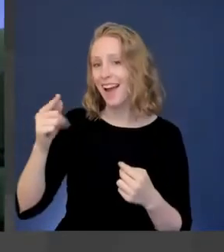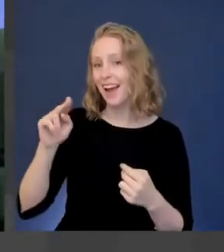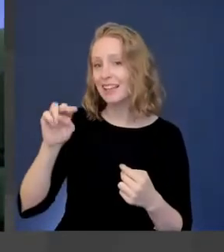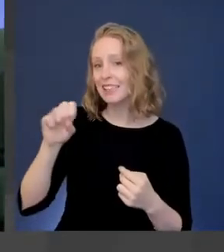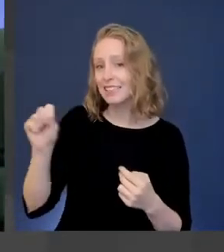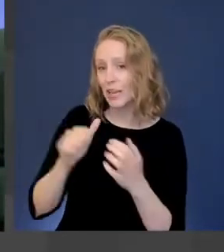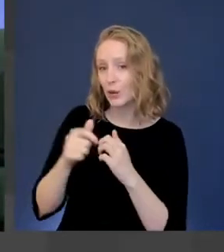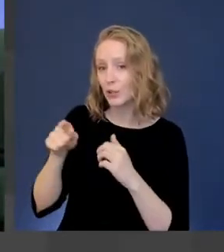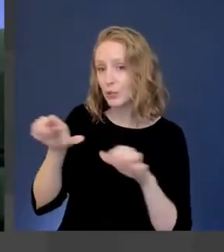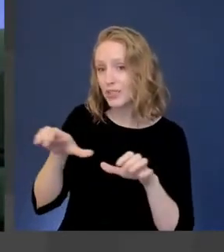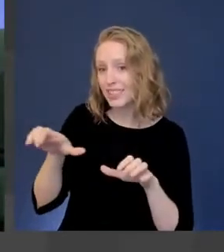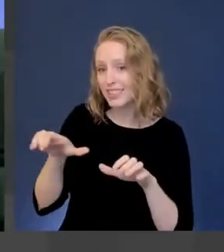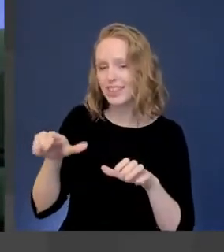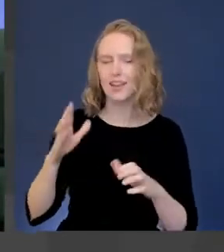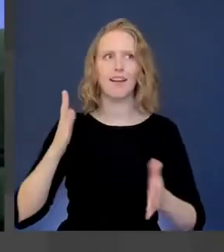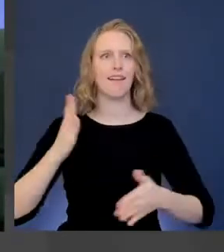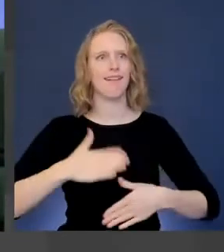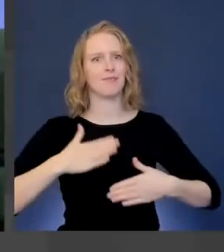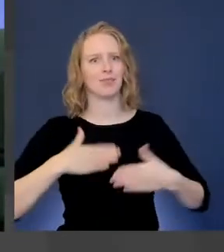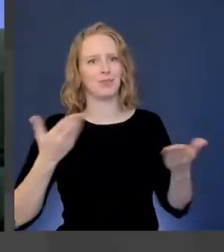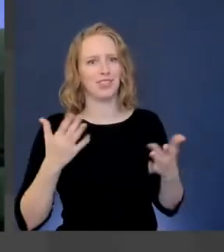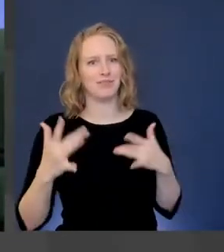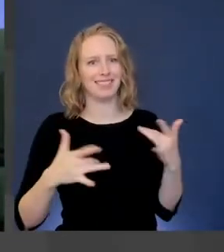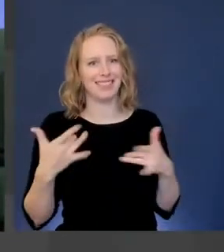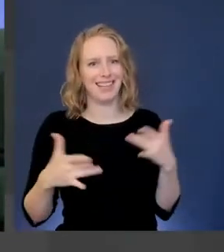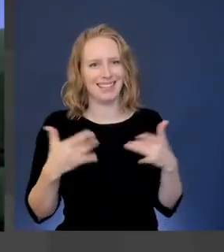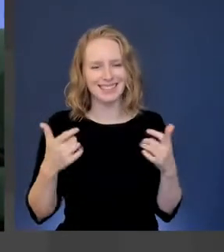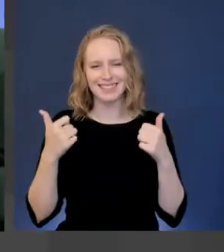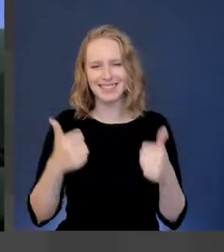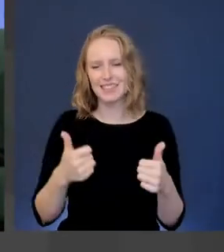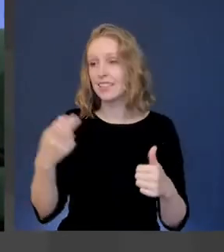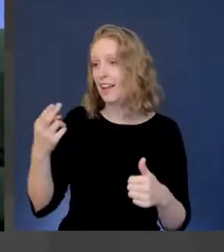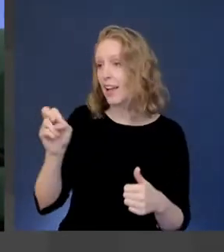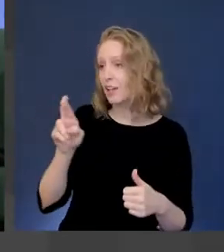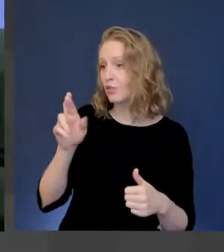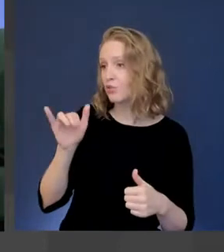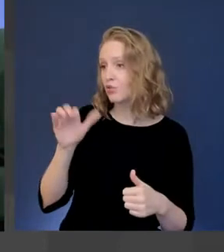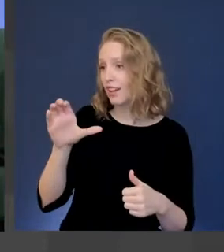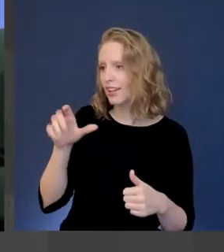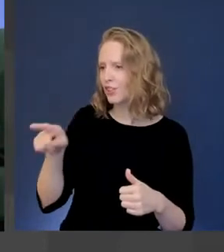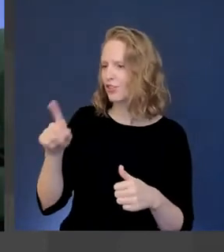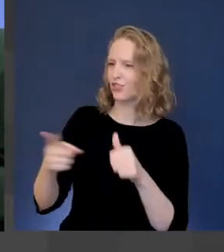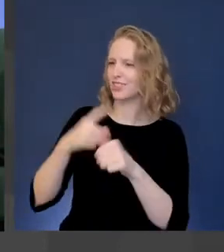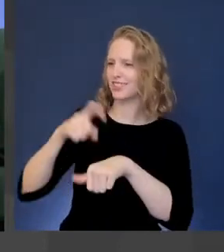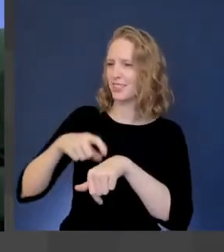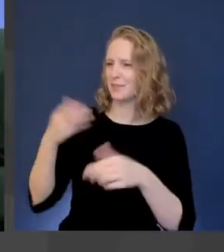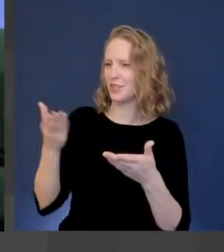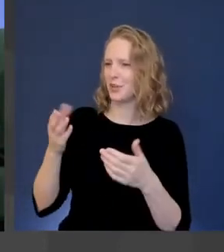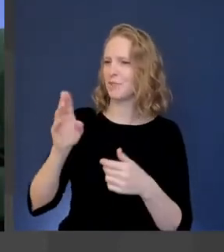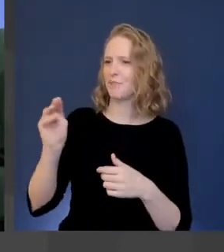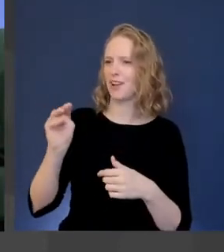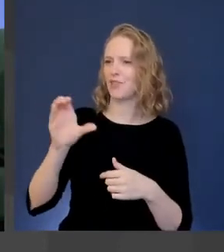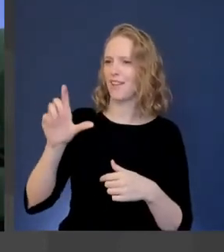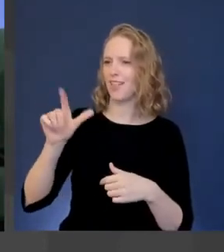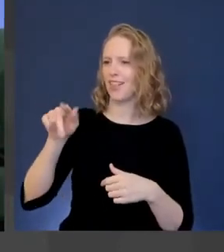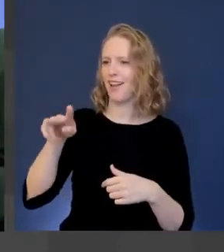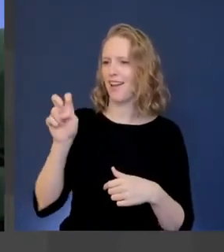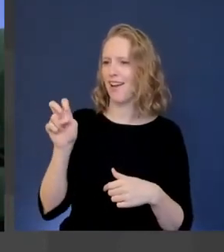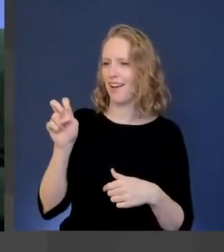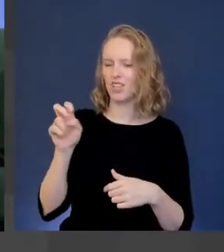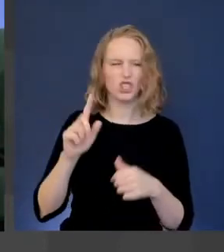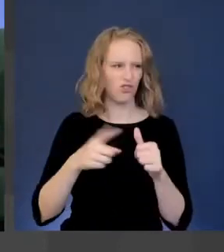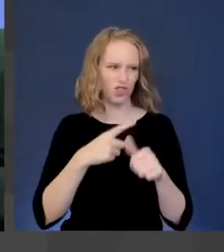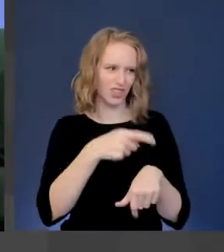I'm super happy to be here. I'm excited, very excited. So excited. And Henrik, it's your first time on the Minecraft Live stage. It is. It's not your first time though, right? It is not